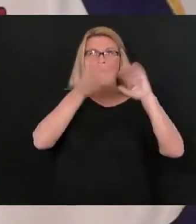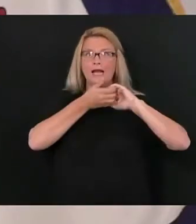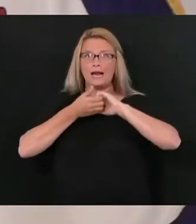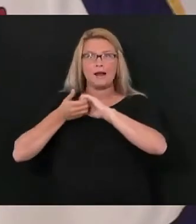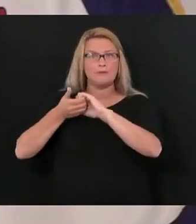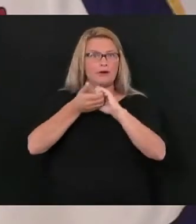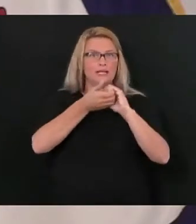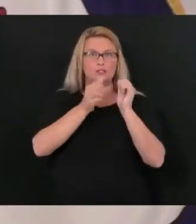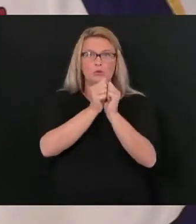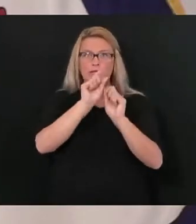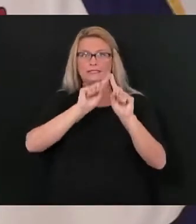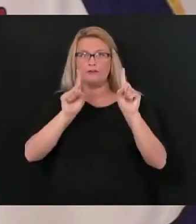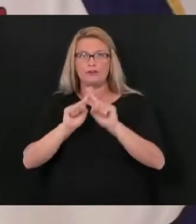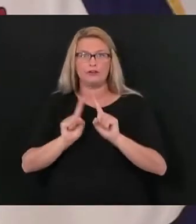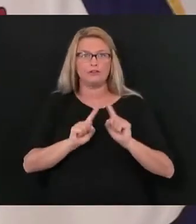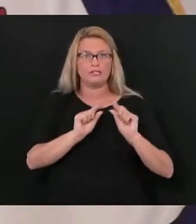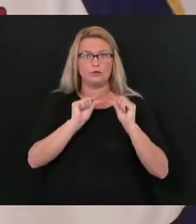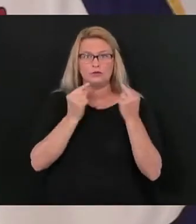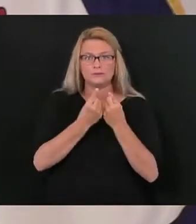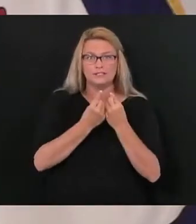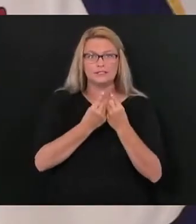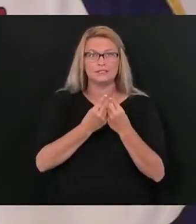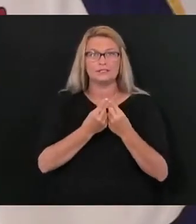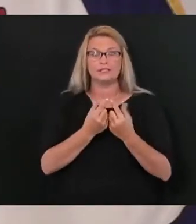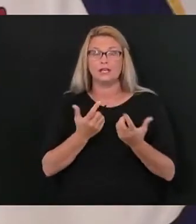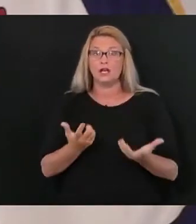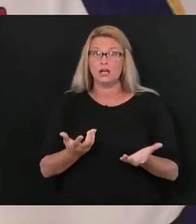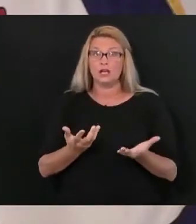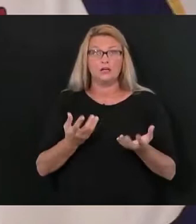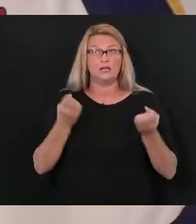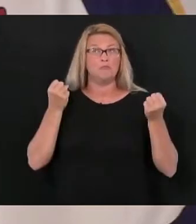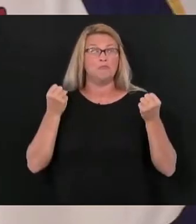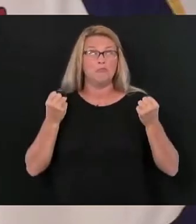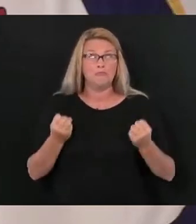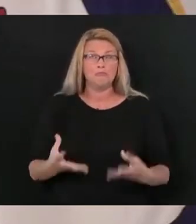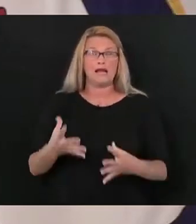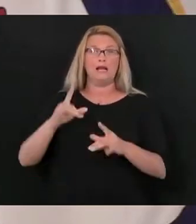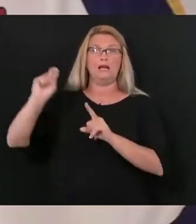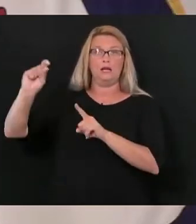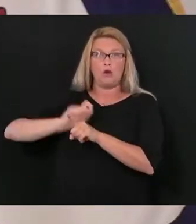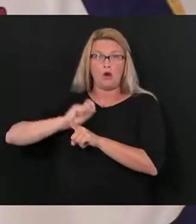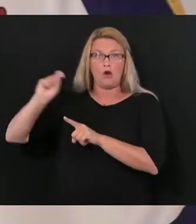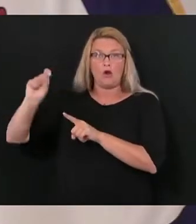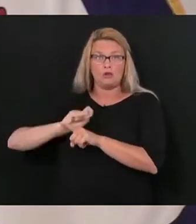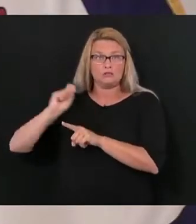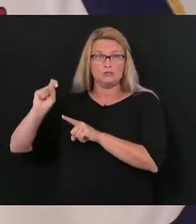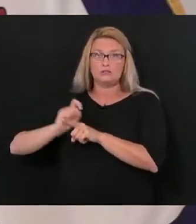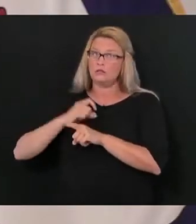the parties. If I had a nickel for every phone call that's been made, since